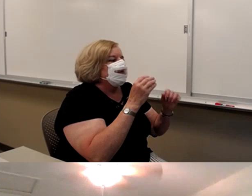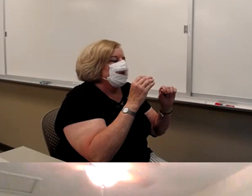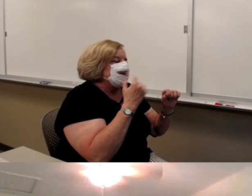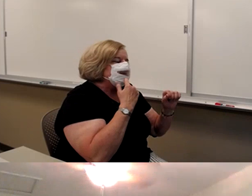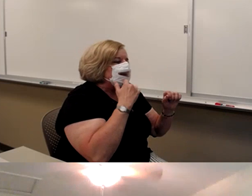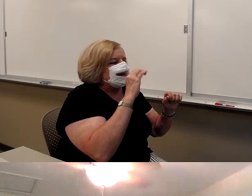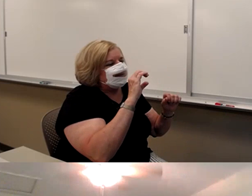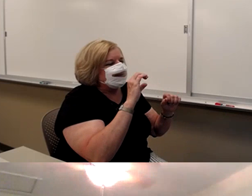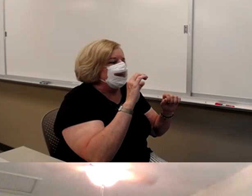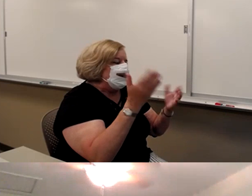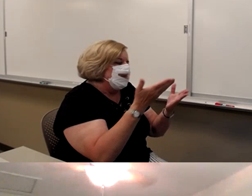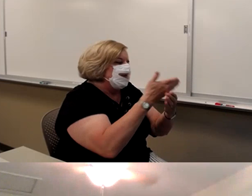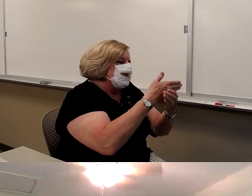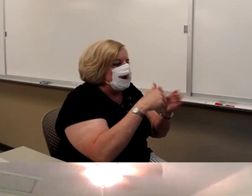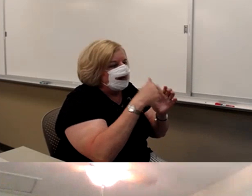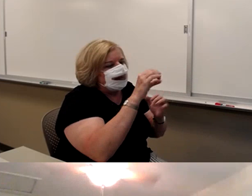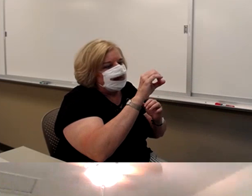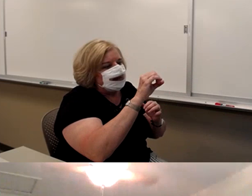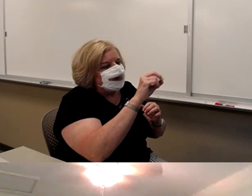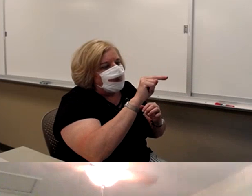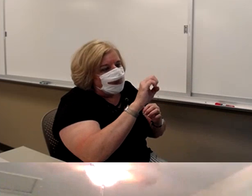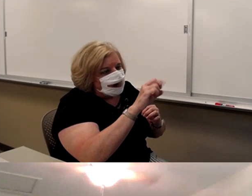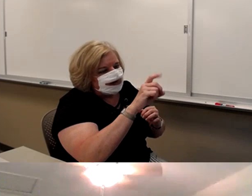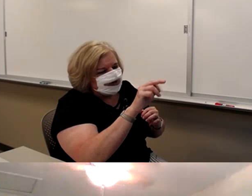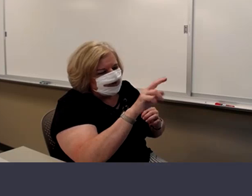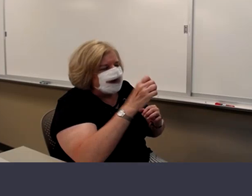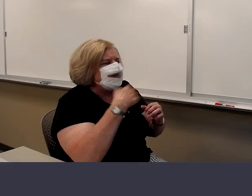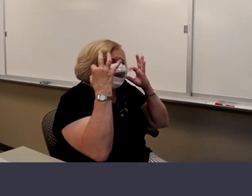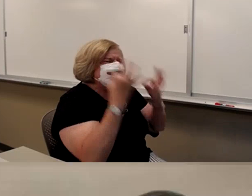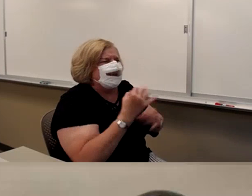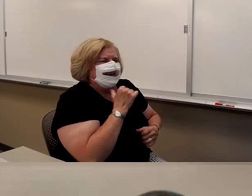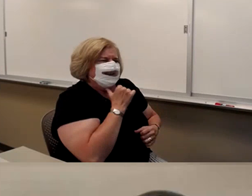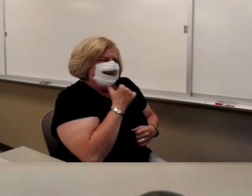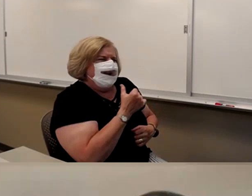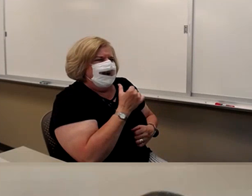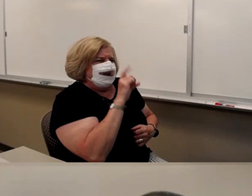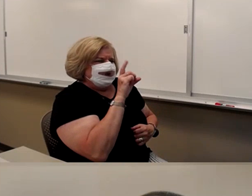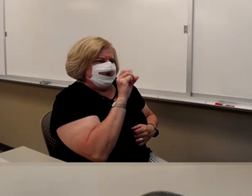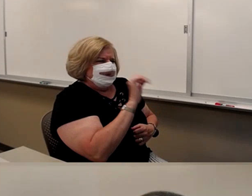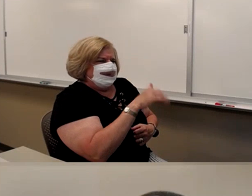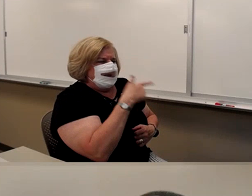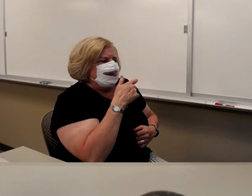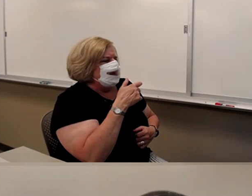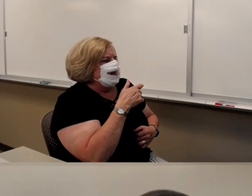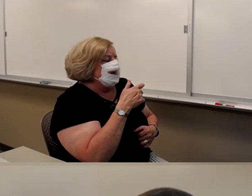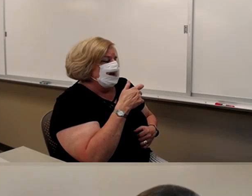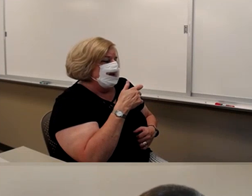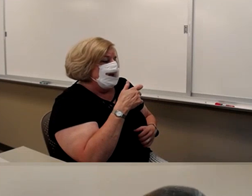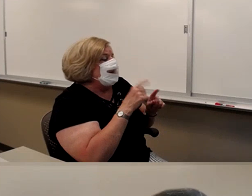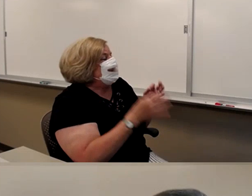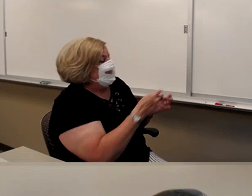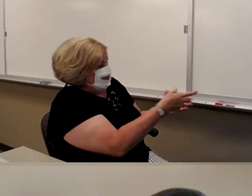so I chose not to do that because, mm-hmm. you know, you guys can download and create it. But if you wanted more of a file where